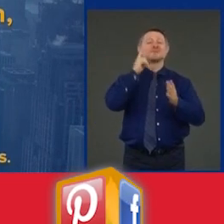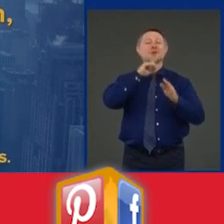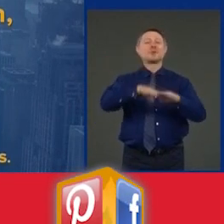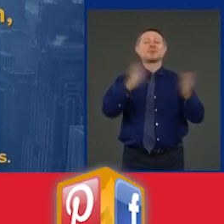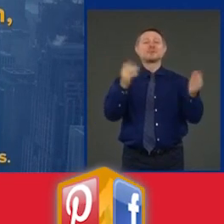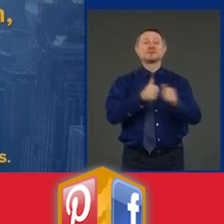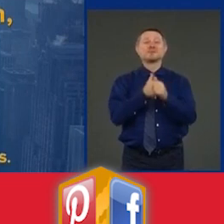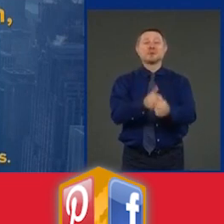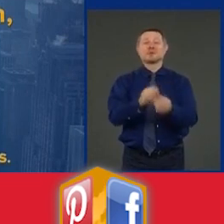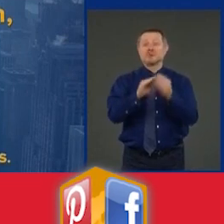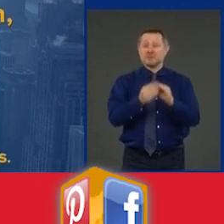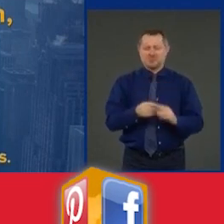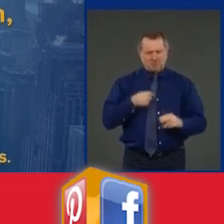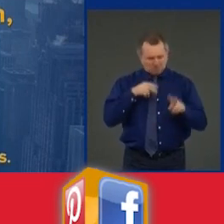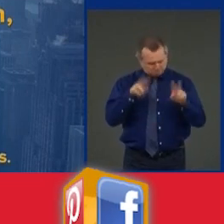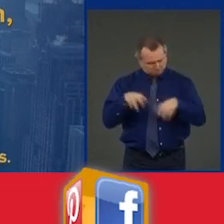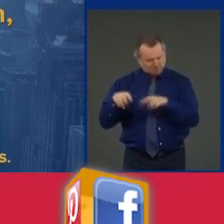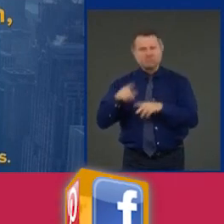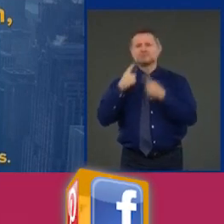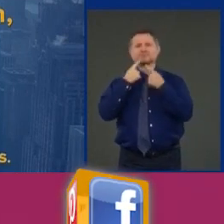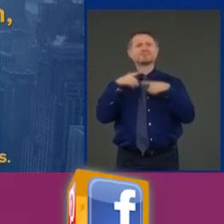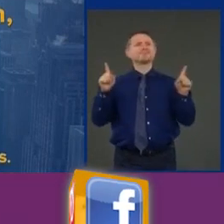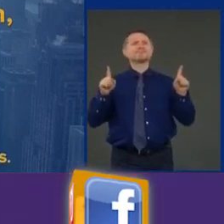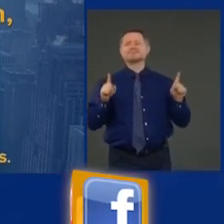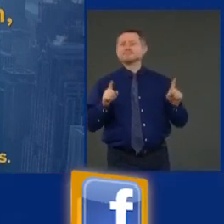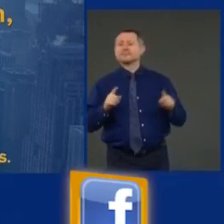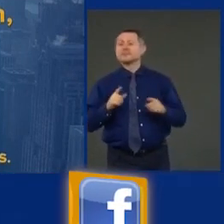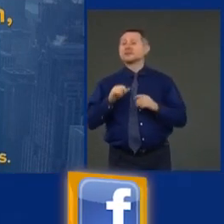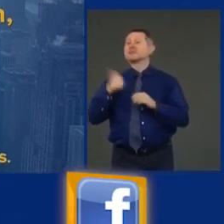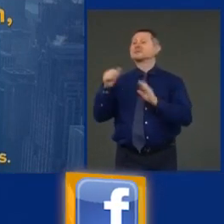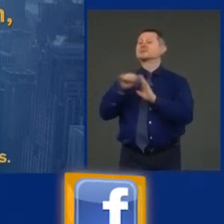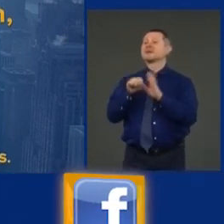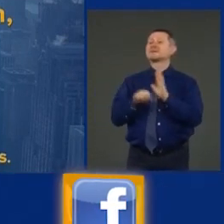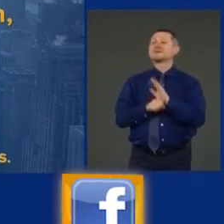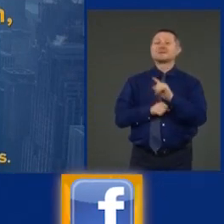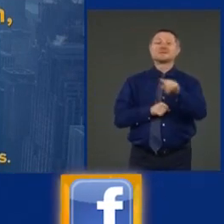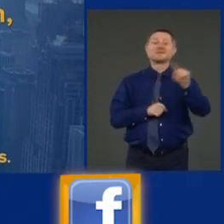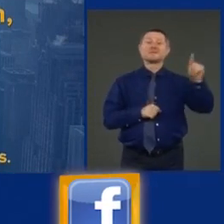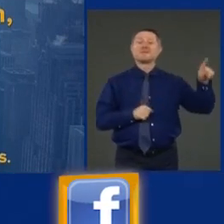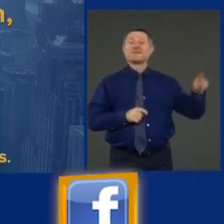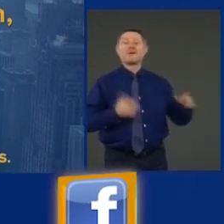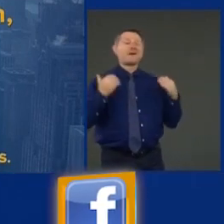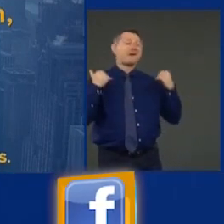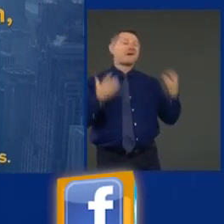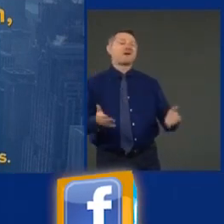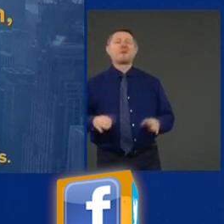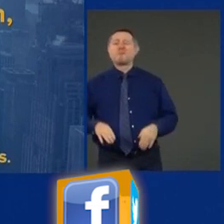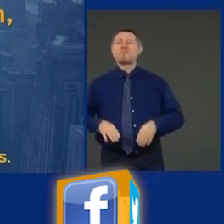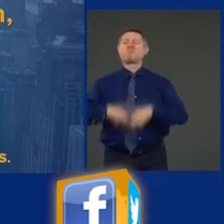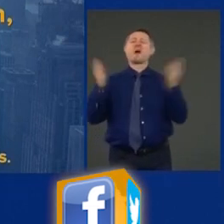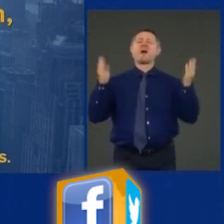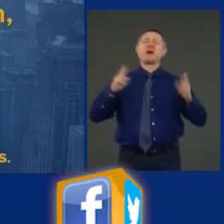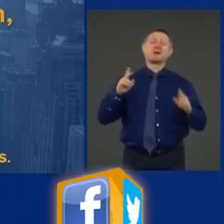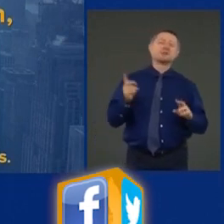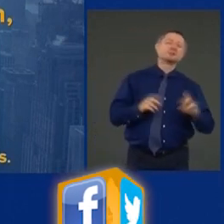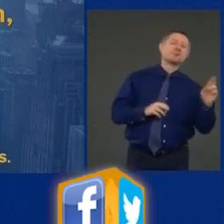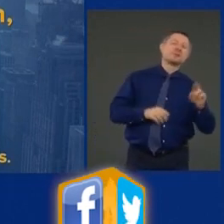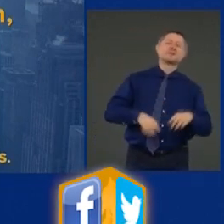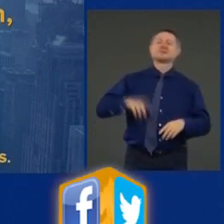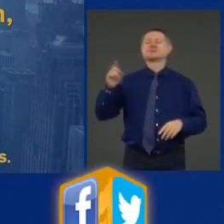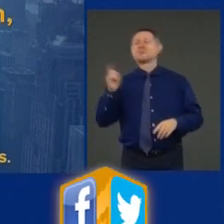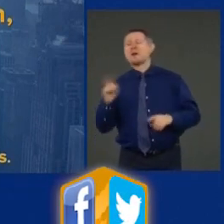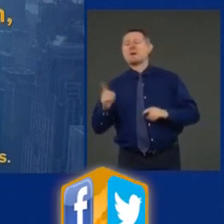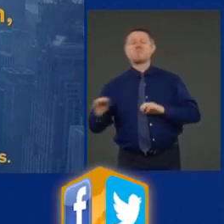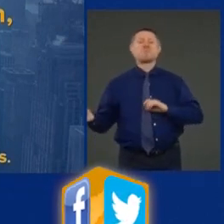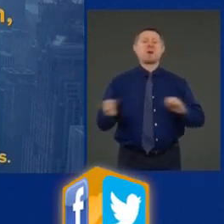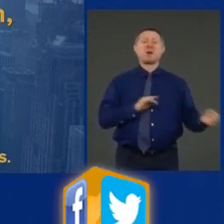these states and this theory of handling it politically, that people had a political theory of how to deal with a virus. You